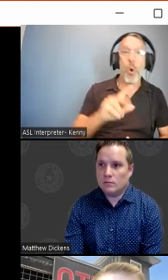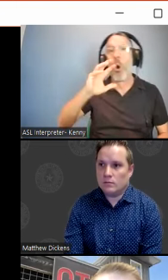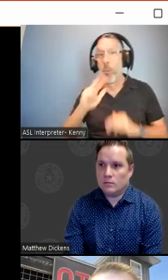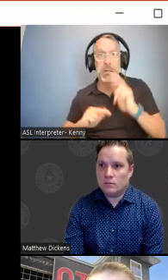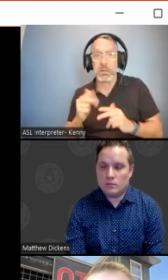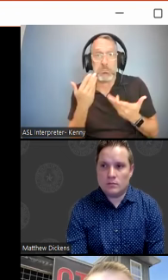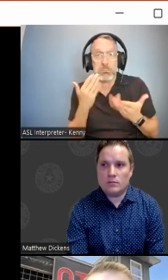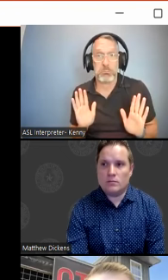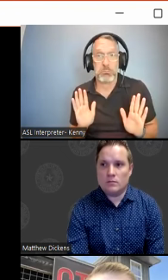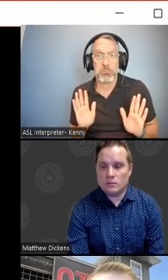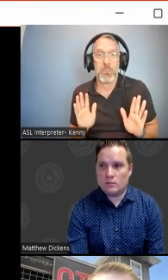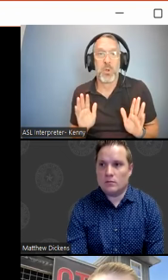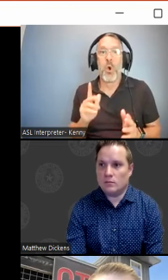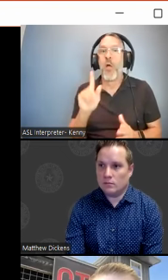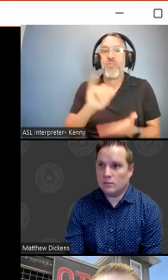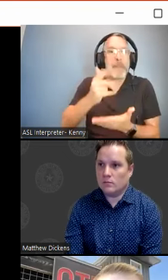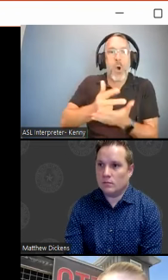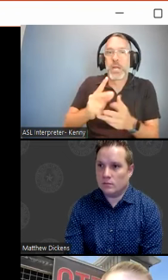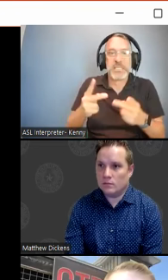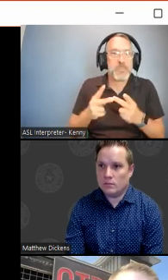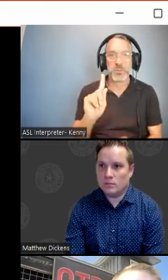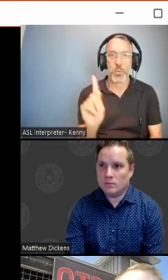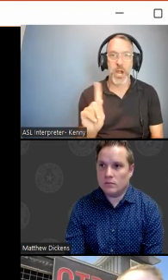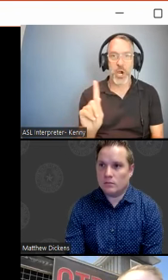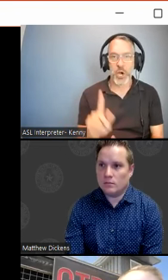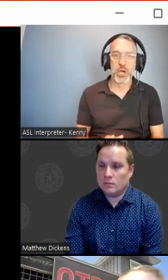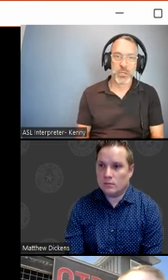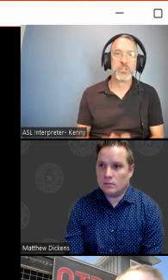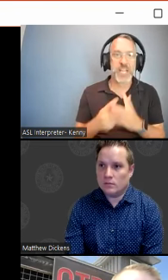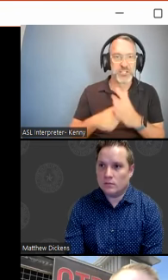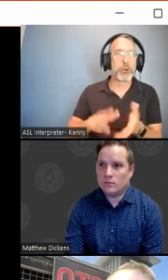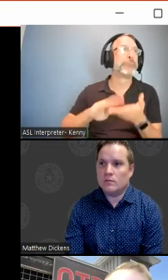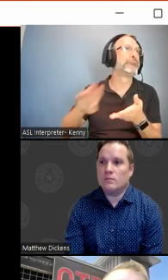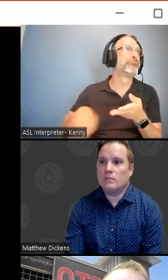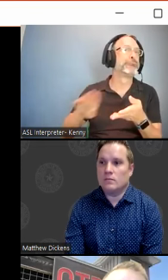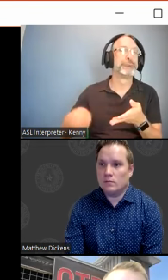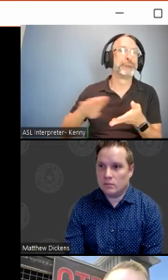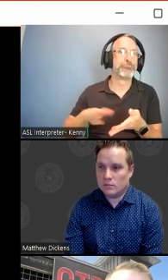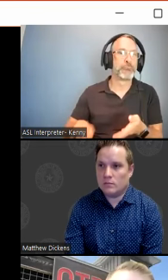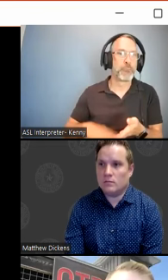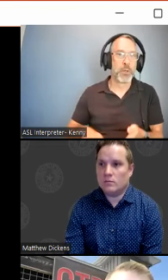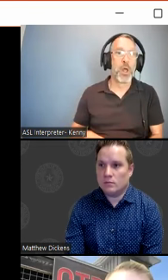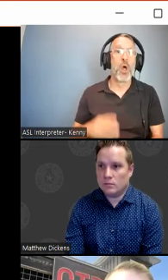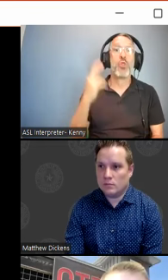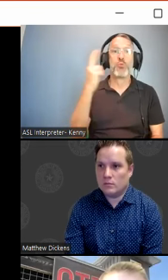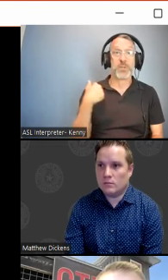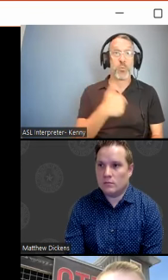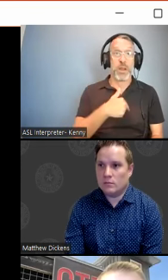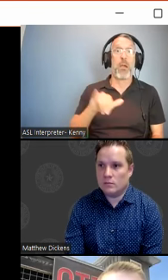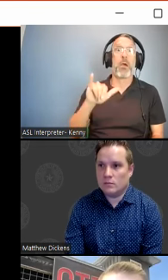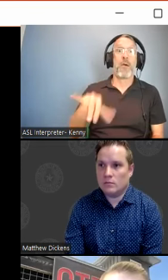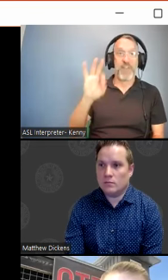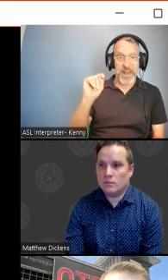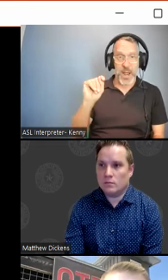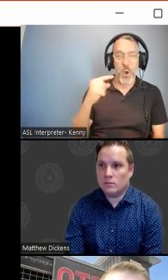building? And where is that parking space? So they started dismissing. And the reason we found out is that we're